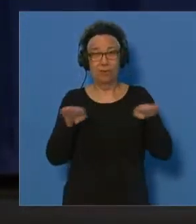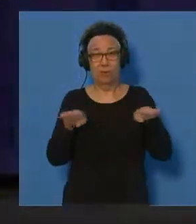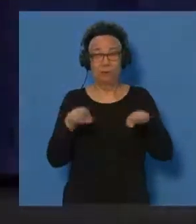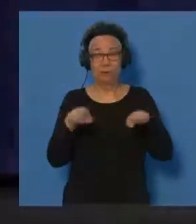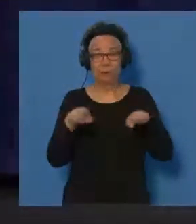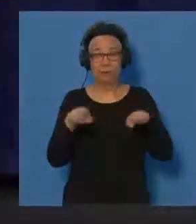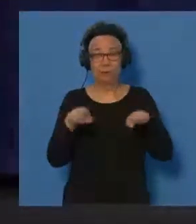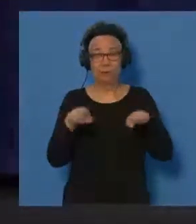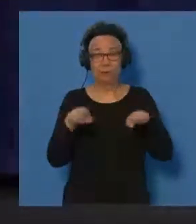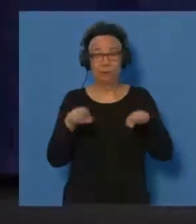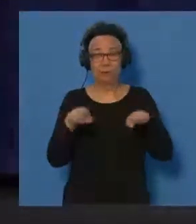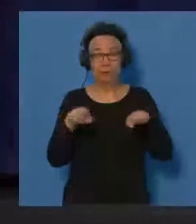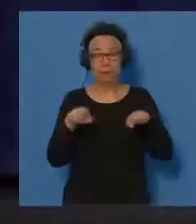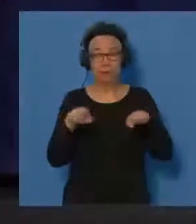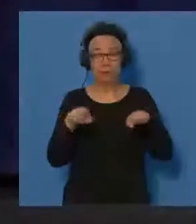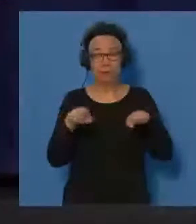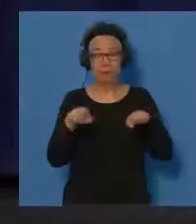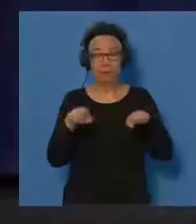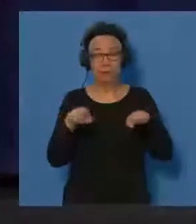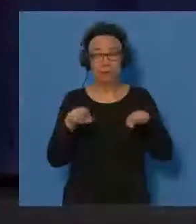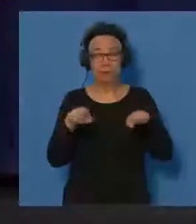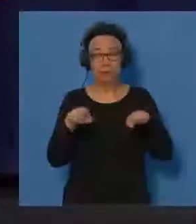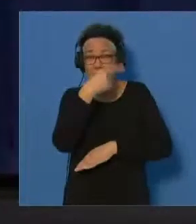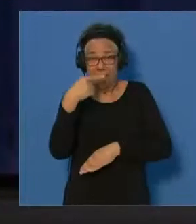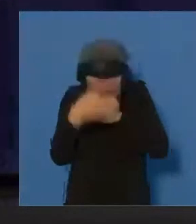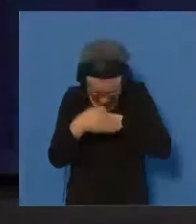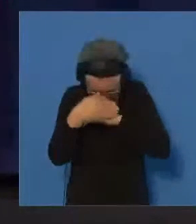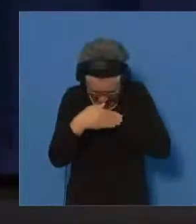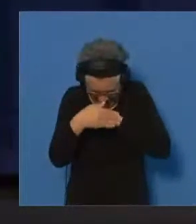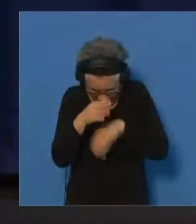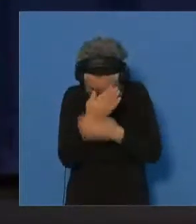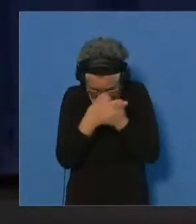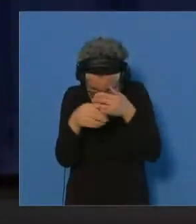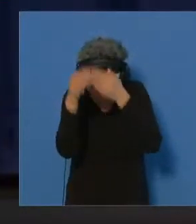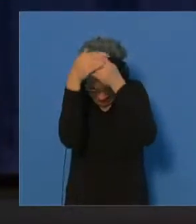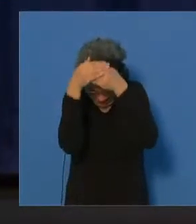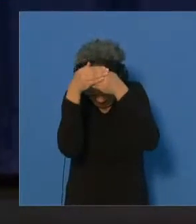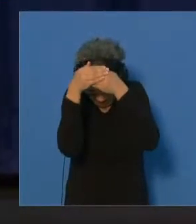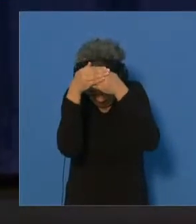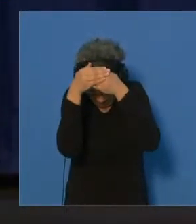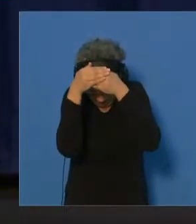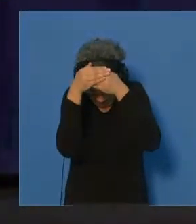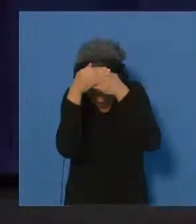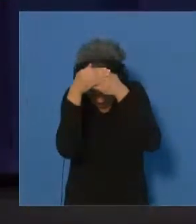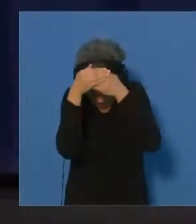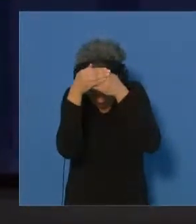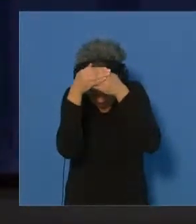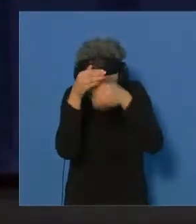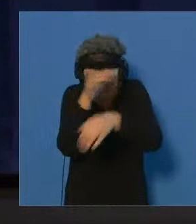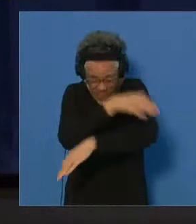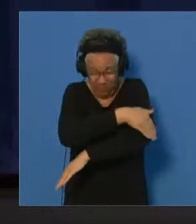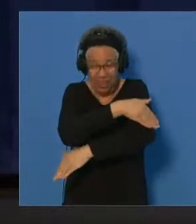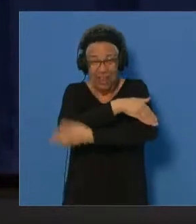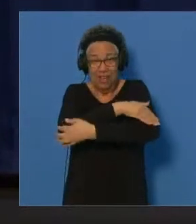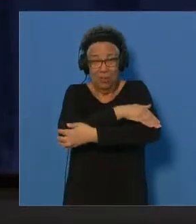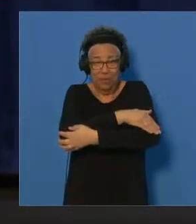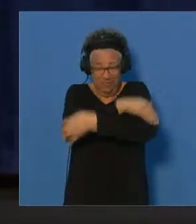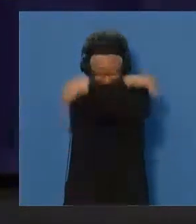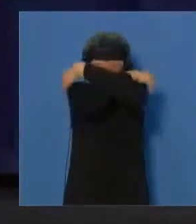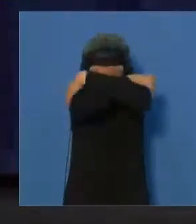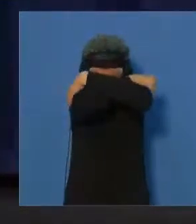face towards the floor, your hands over your head, and your elbows covering the inside of your